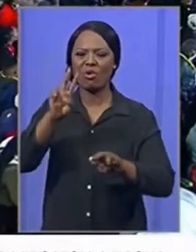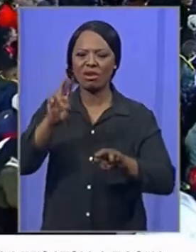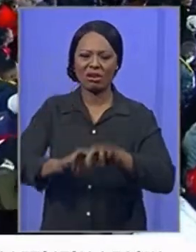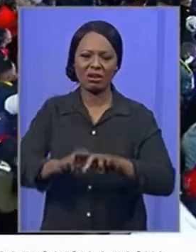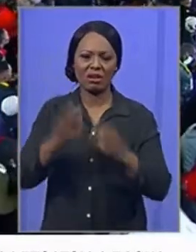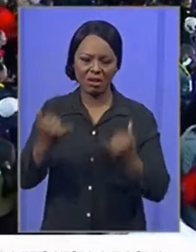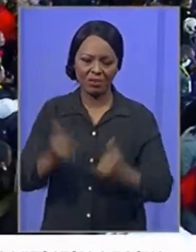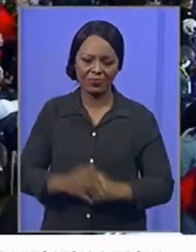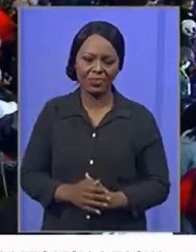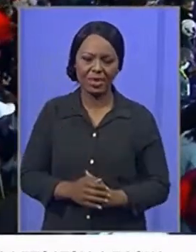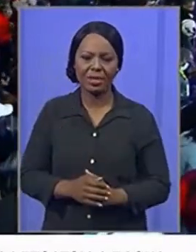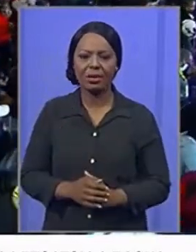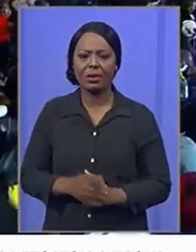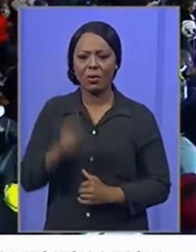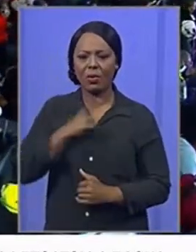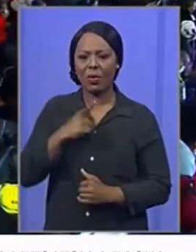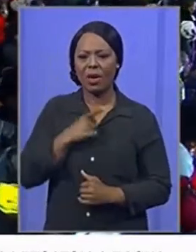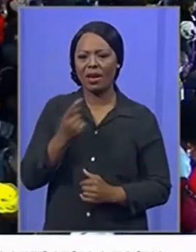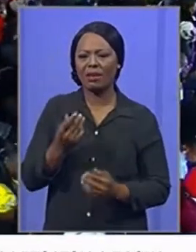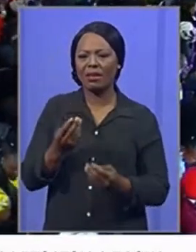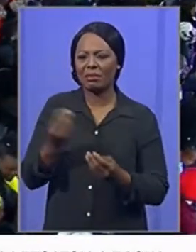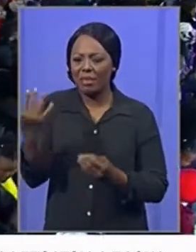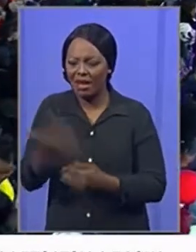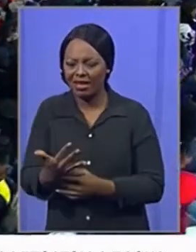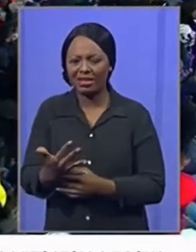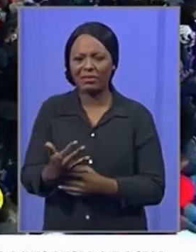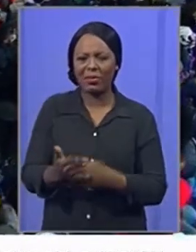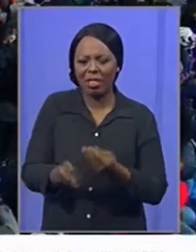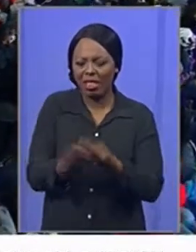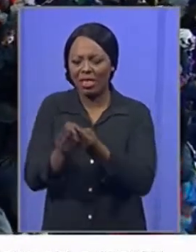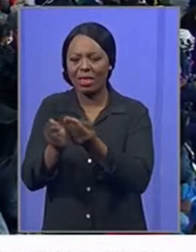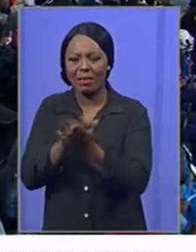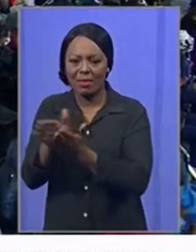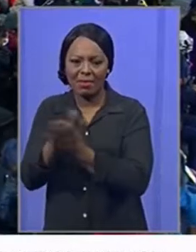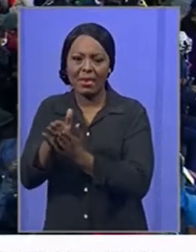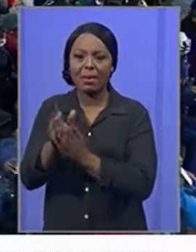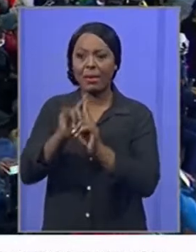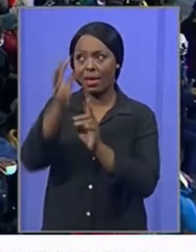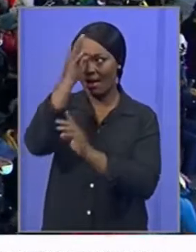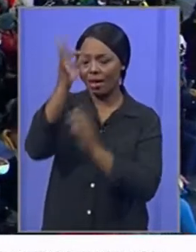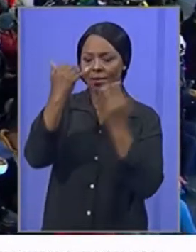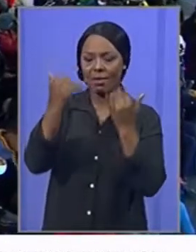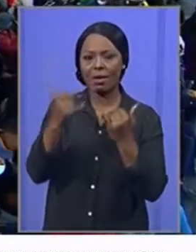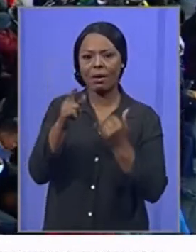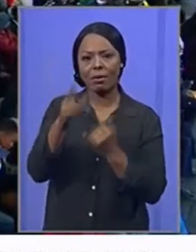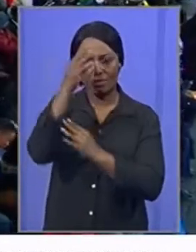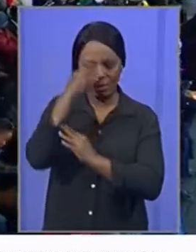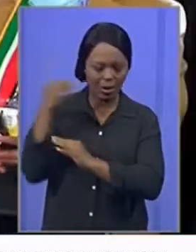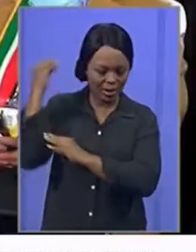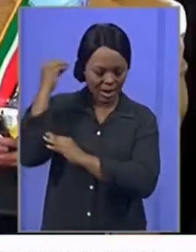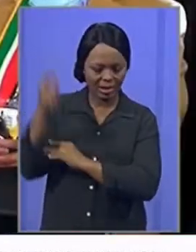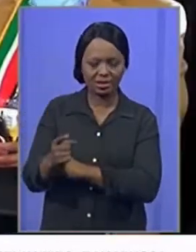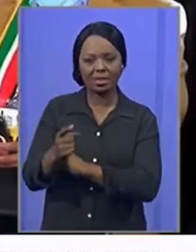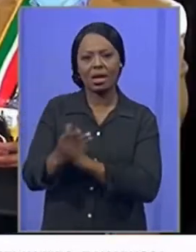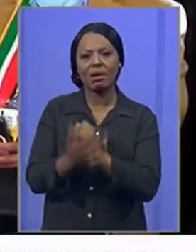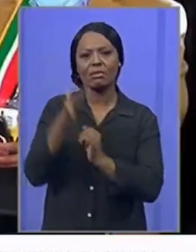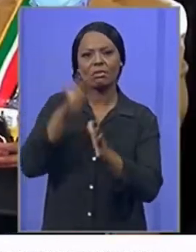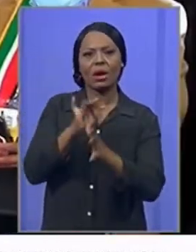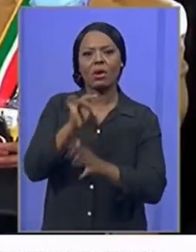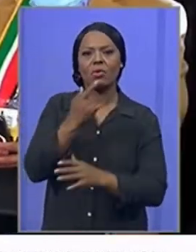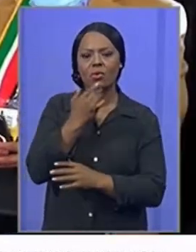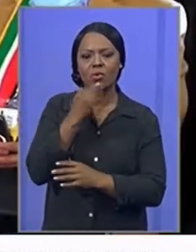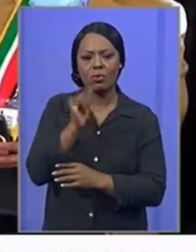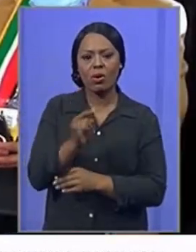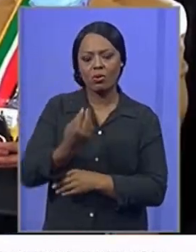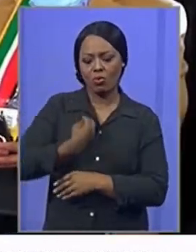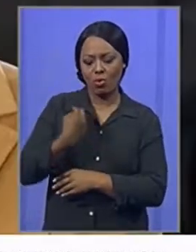puso e tla fokotsa tiego ya kgolo ya dikgwebo jaaka maiteko a go tsibogela ditlhokwa tsa bašwa. Mo puong ya gagwe le setšhaba go sa le